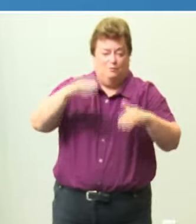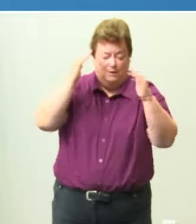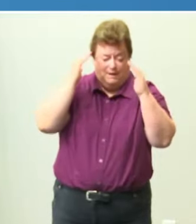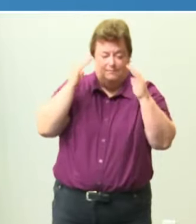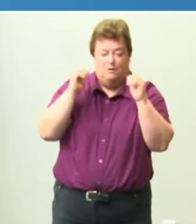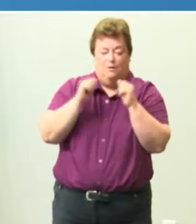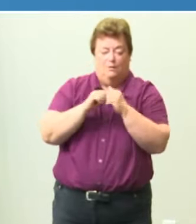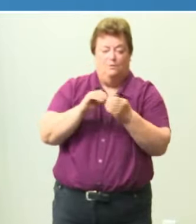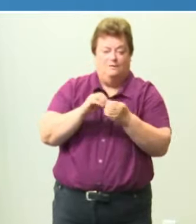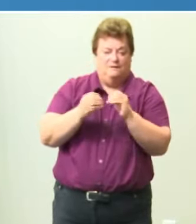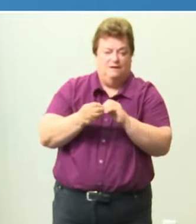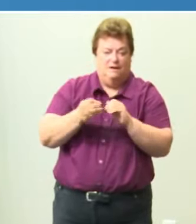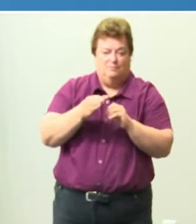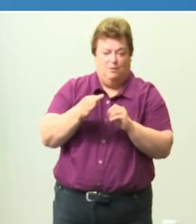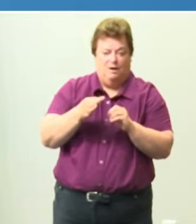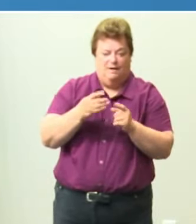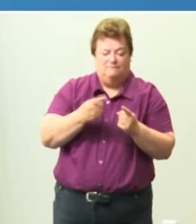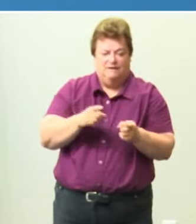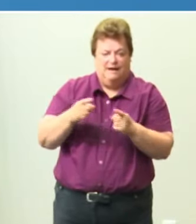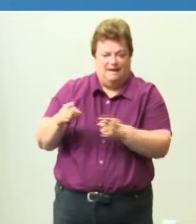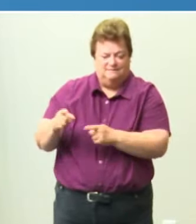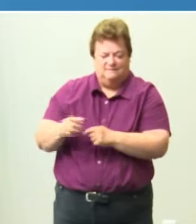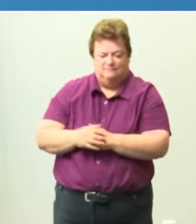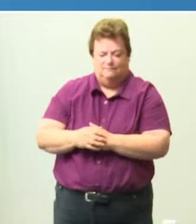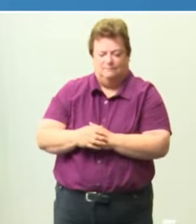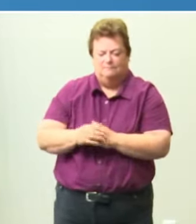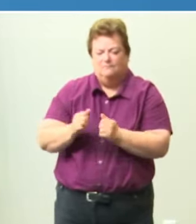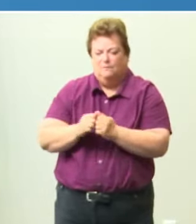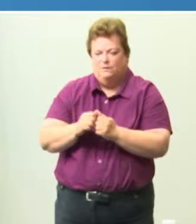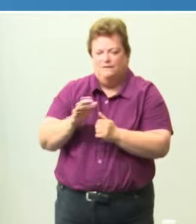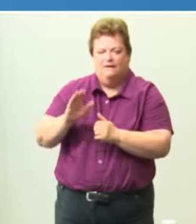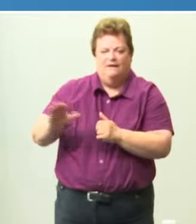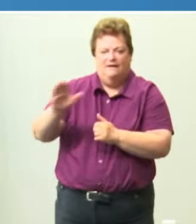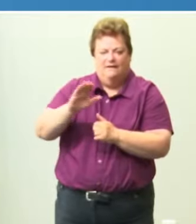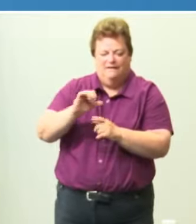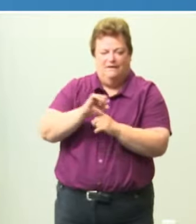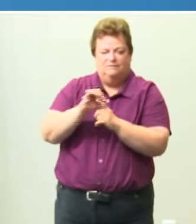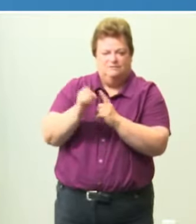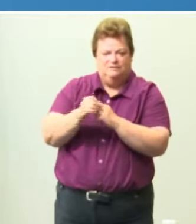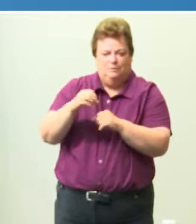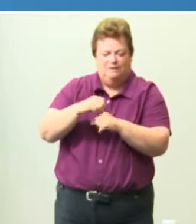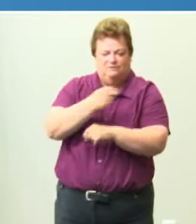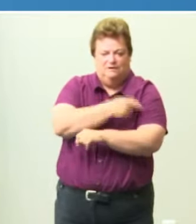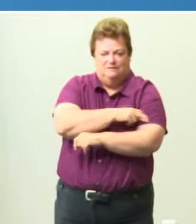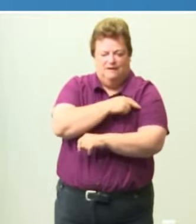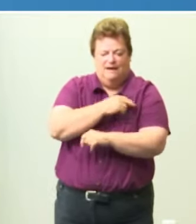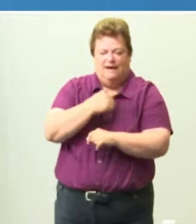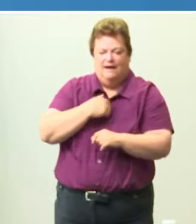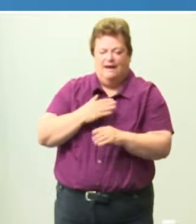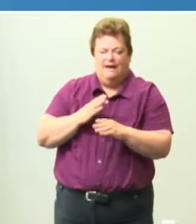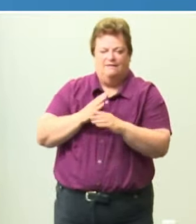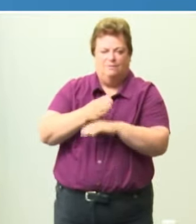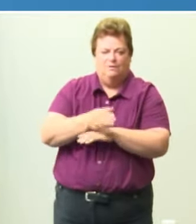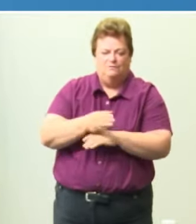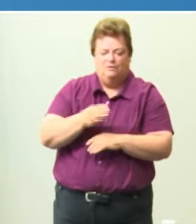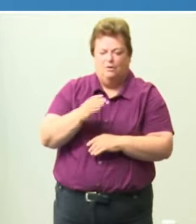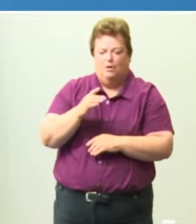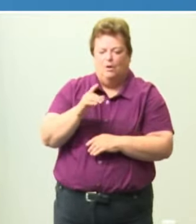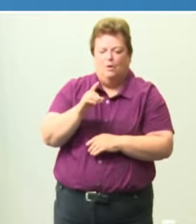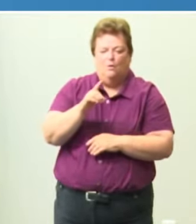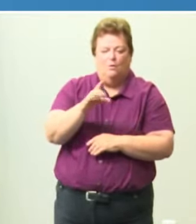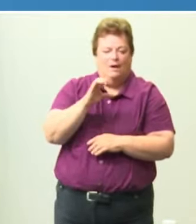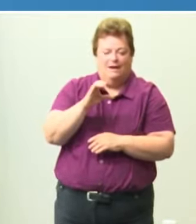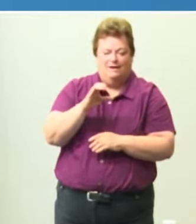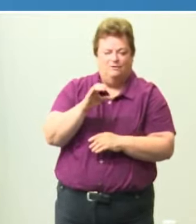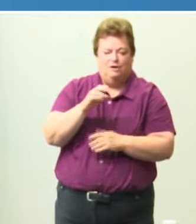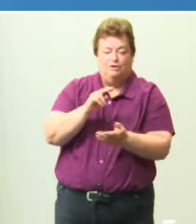of cases, the situations going on at the hospitals. There are over 100 and some nursing homes that